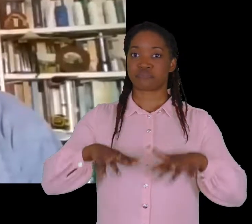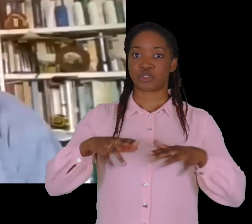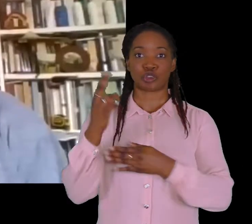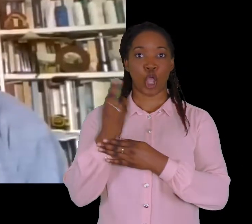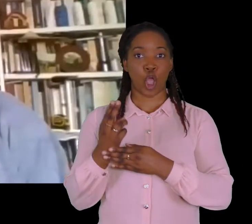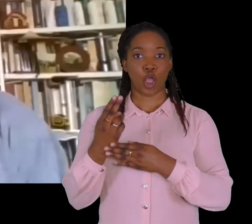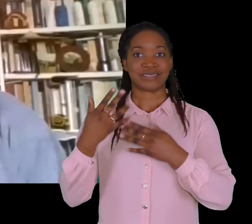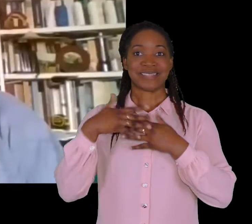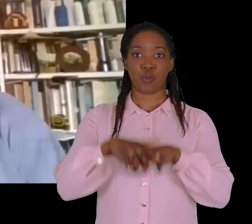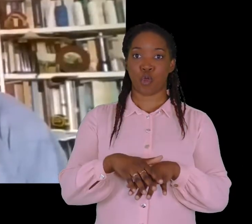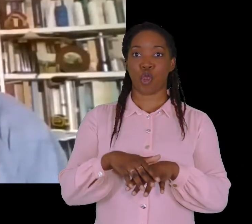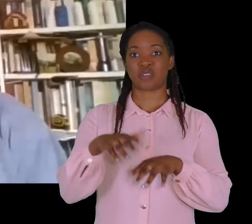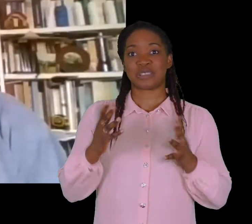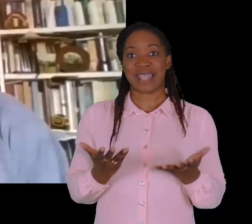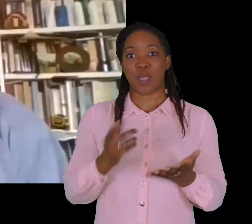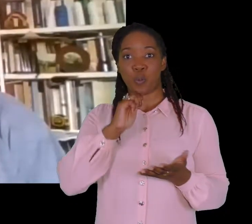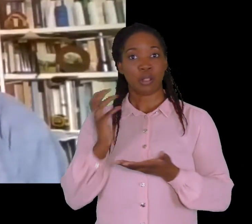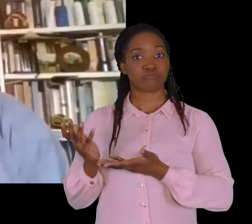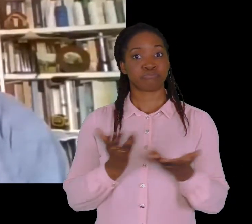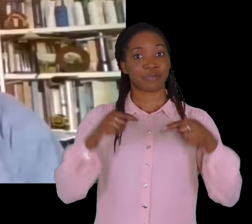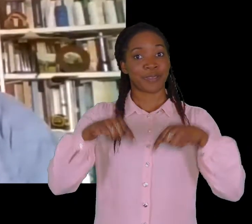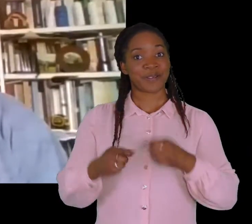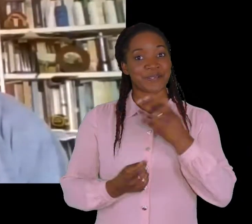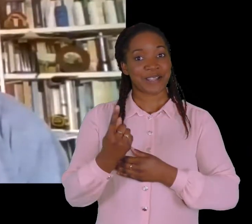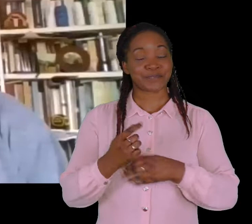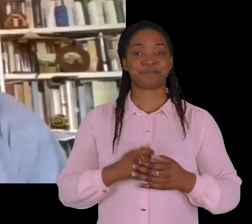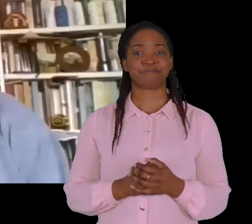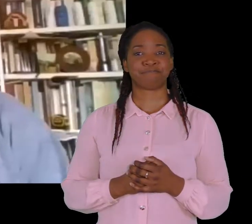Network, which is supporting and hosting today's event.